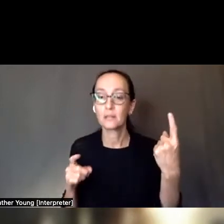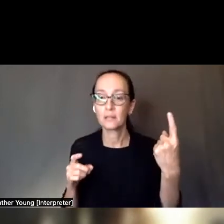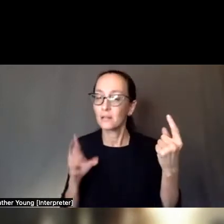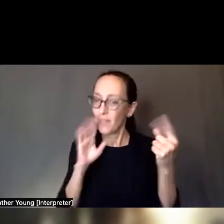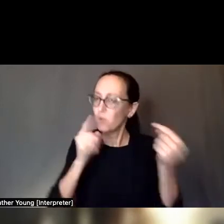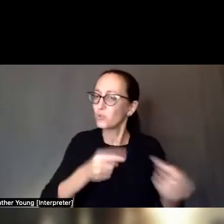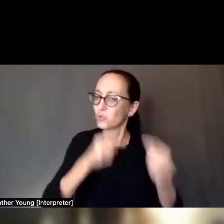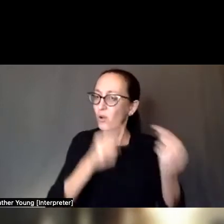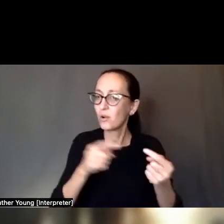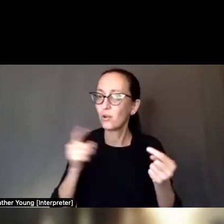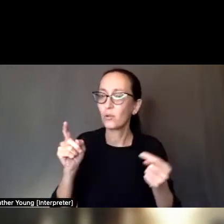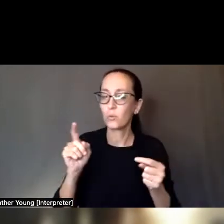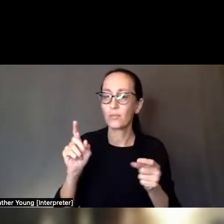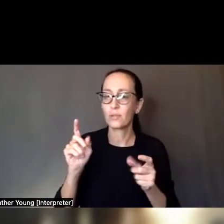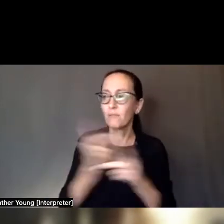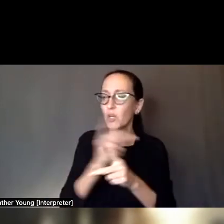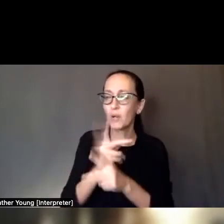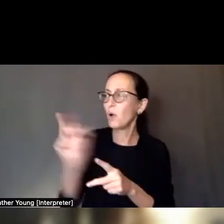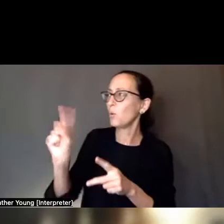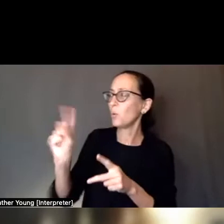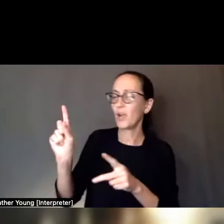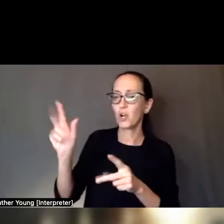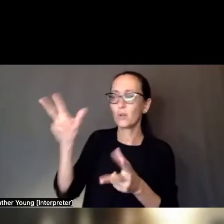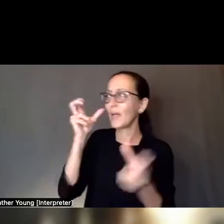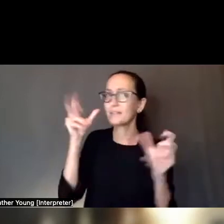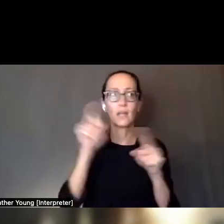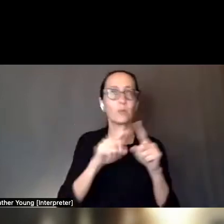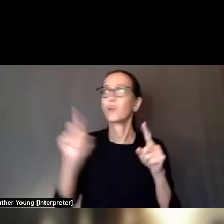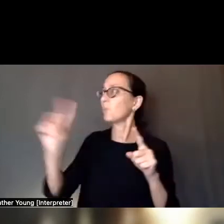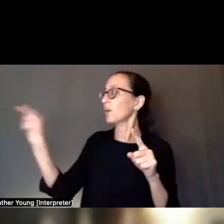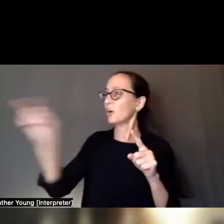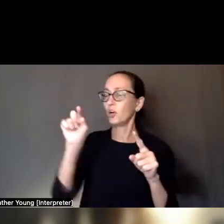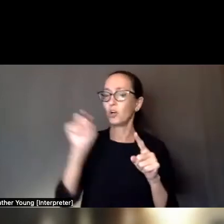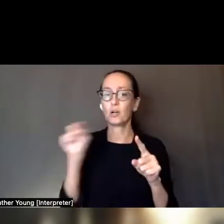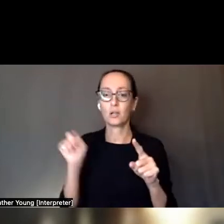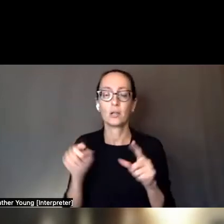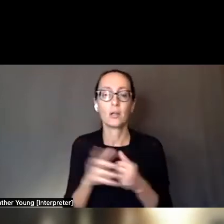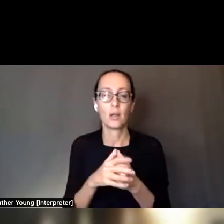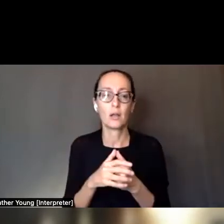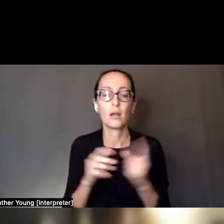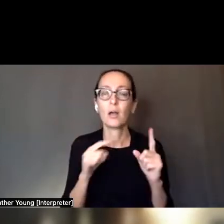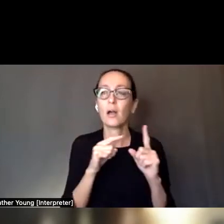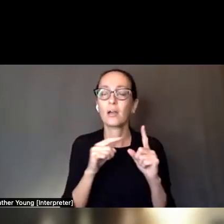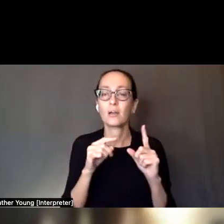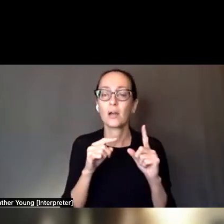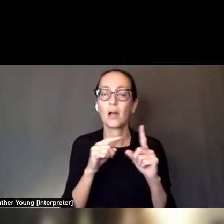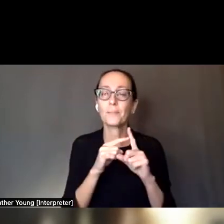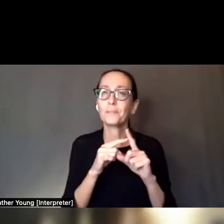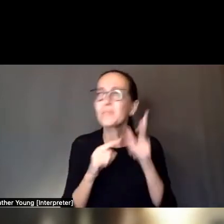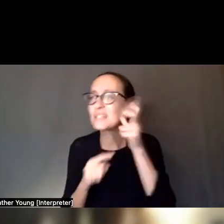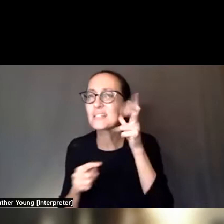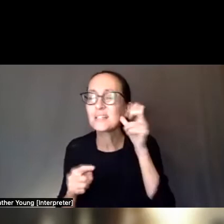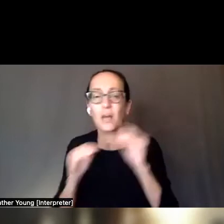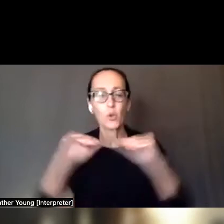with localization, much more difficulty hearing in noise, and they get tired